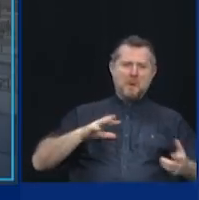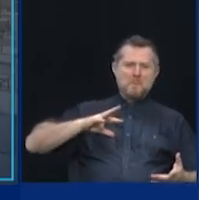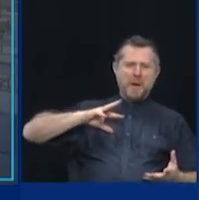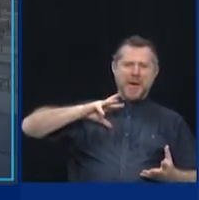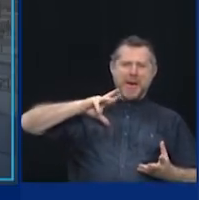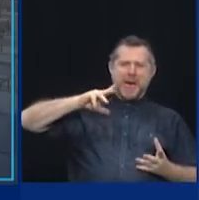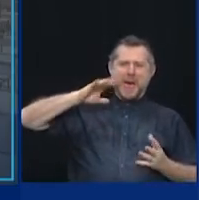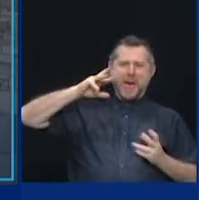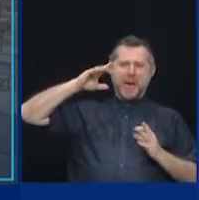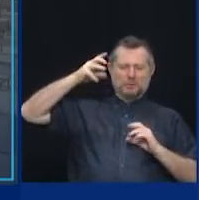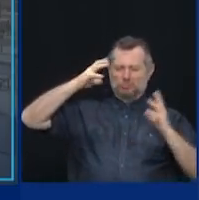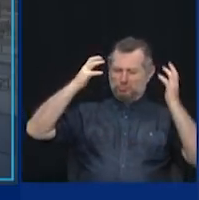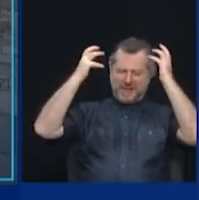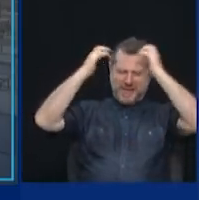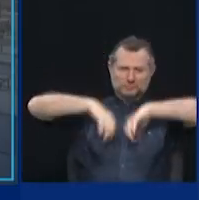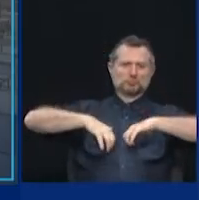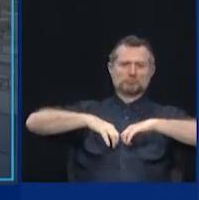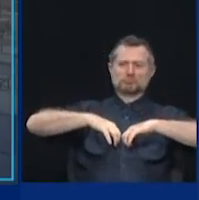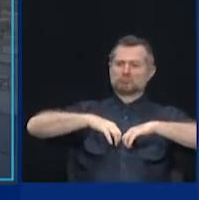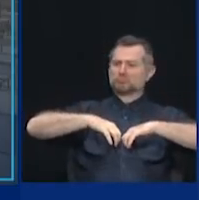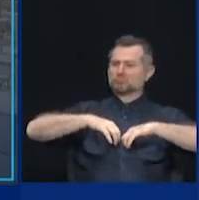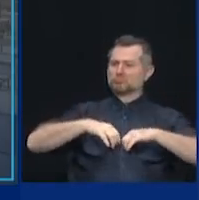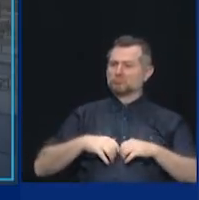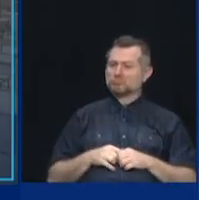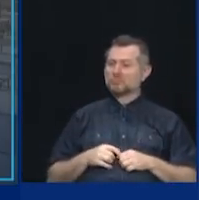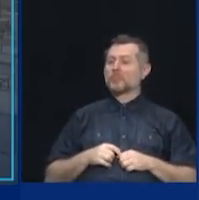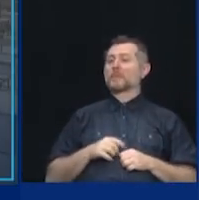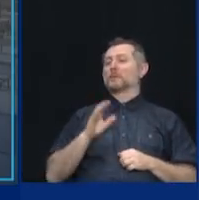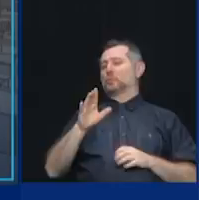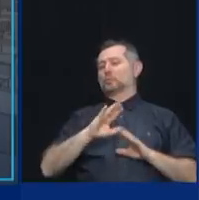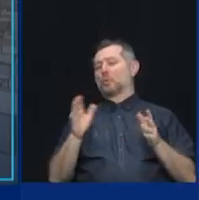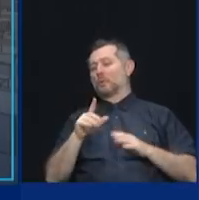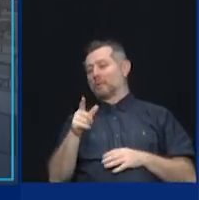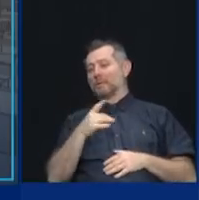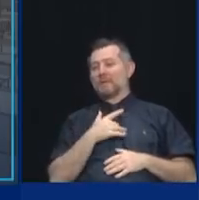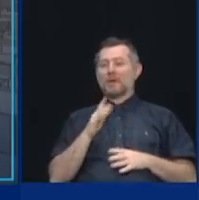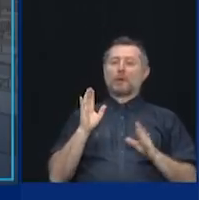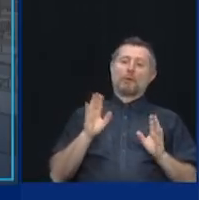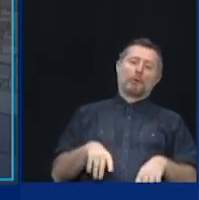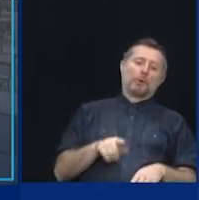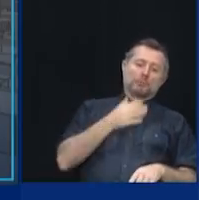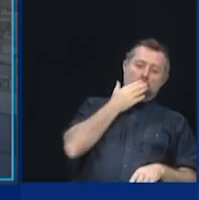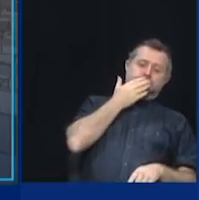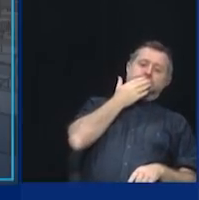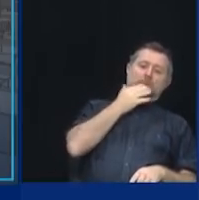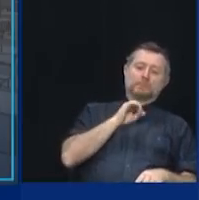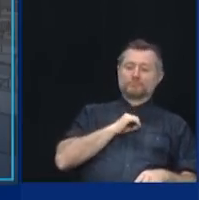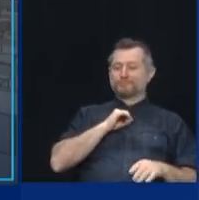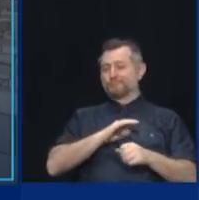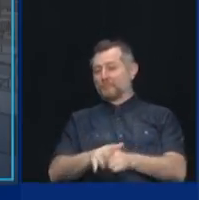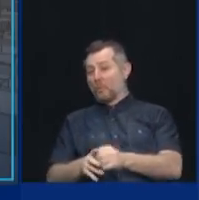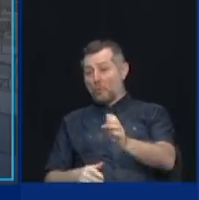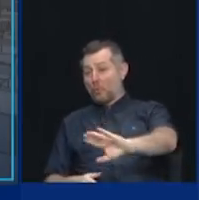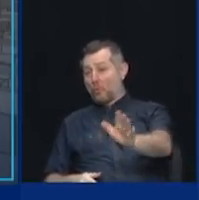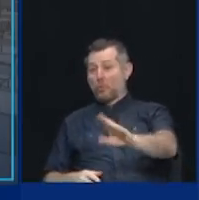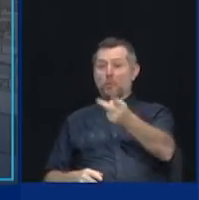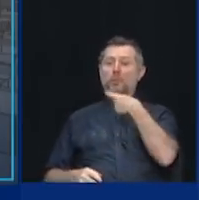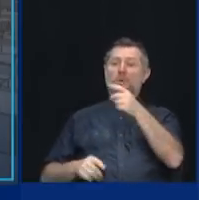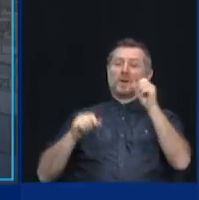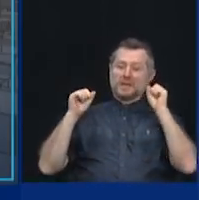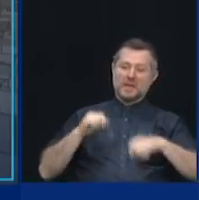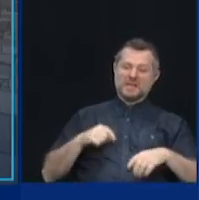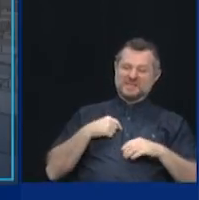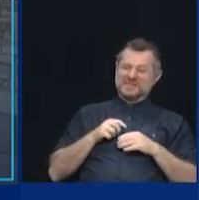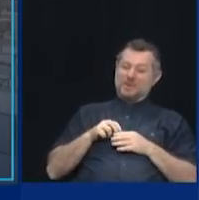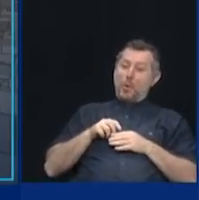Don't underestimate the lesson of COVID. We were right on the cusp of total